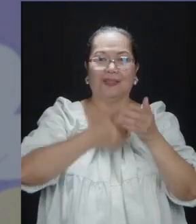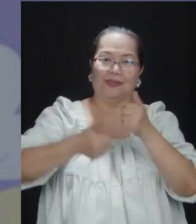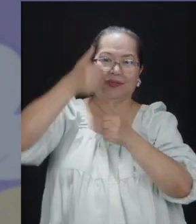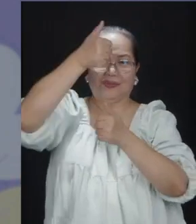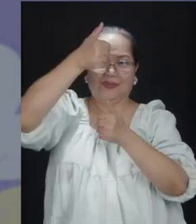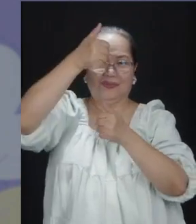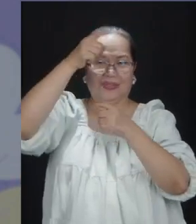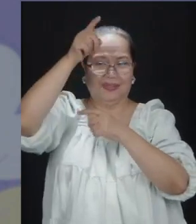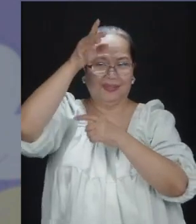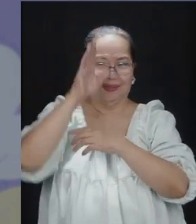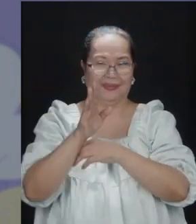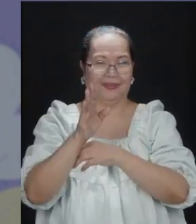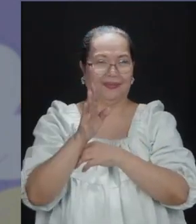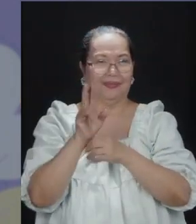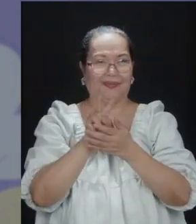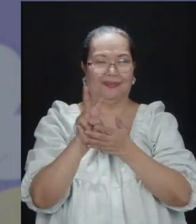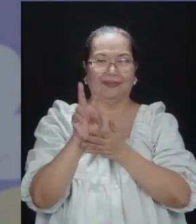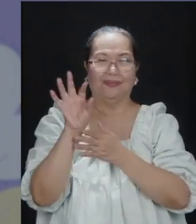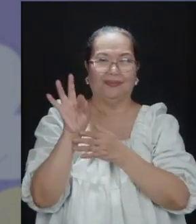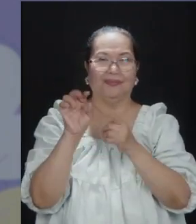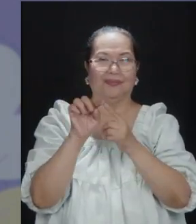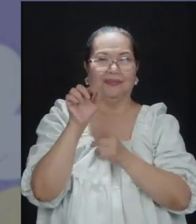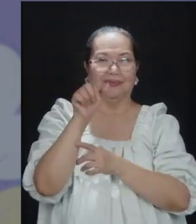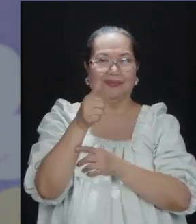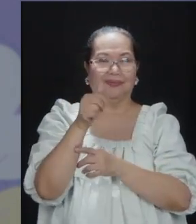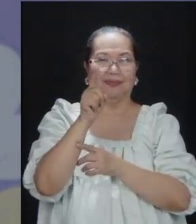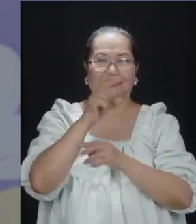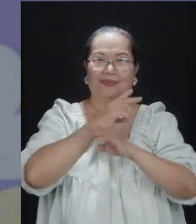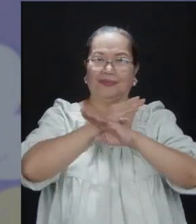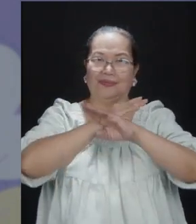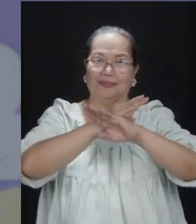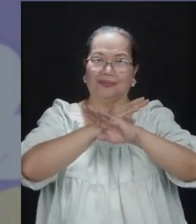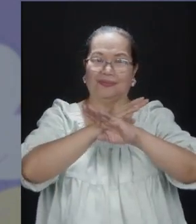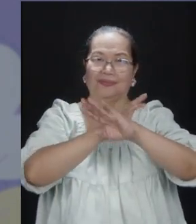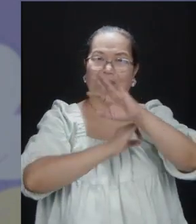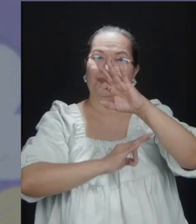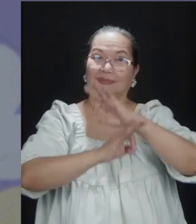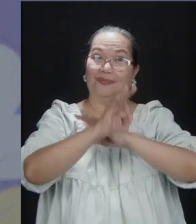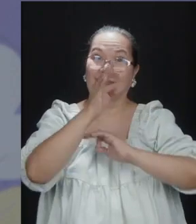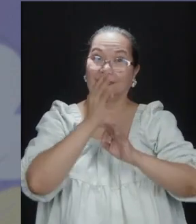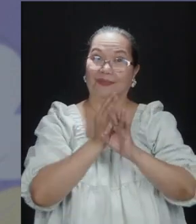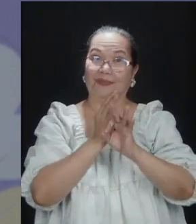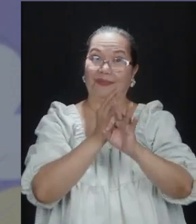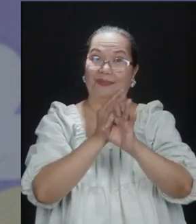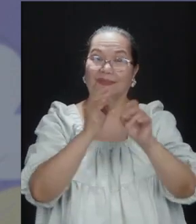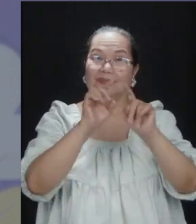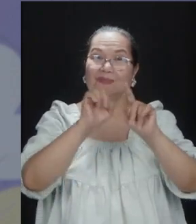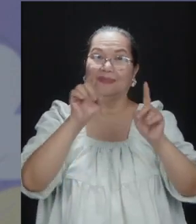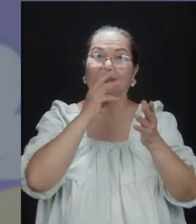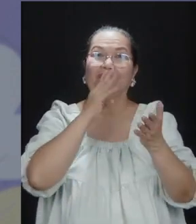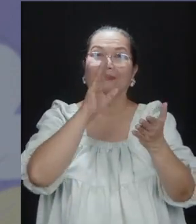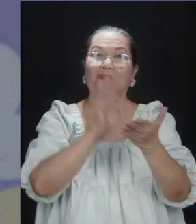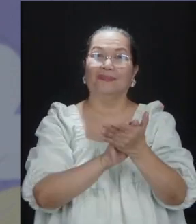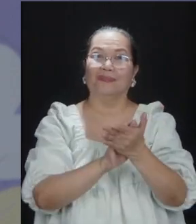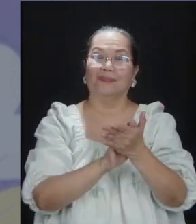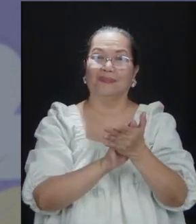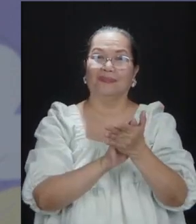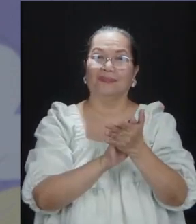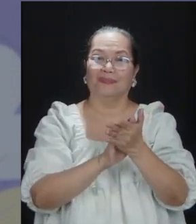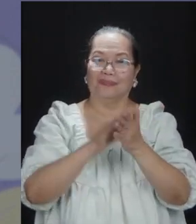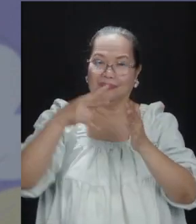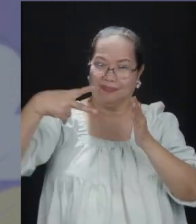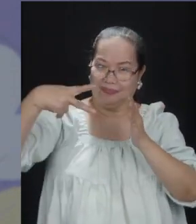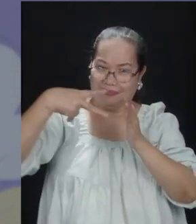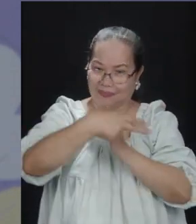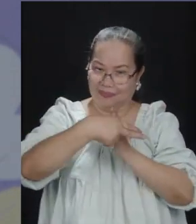God. Verses 9 and 10. He will guard the feet of his faithful ones, but the wicked shall be cut off